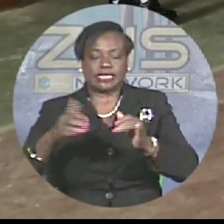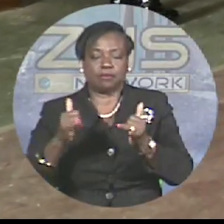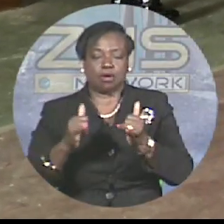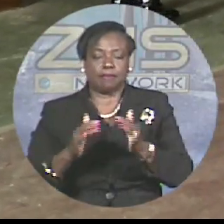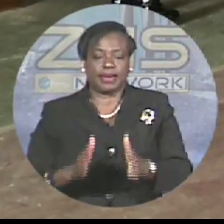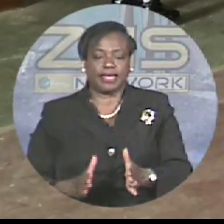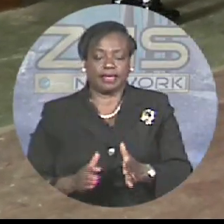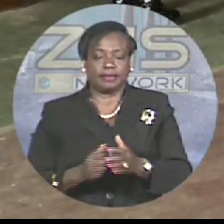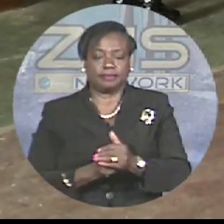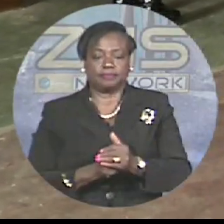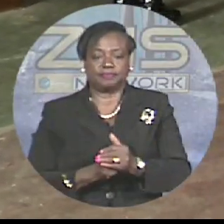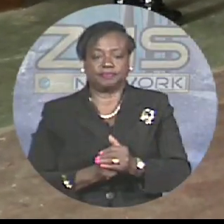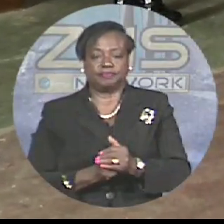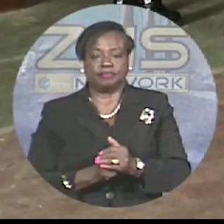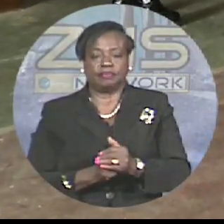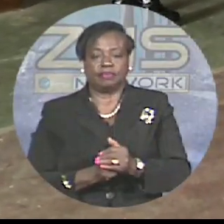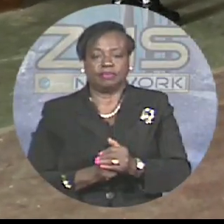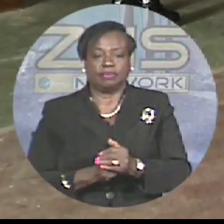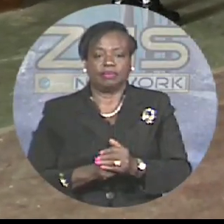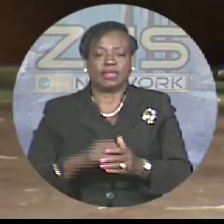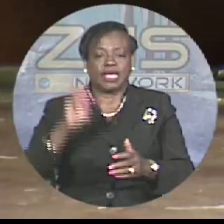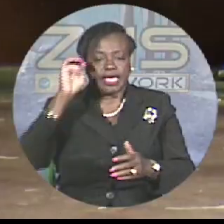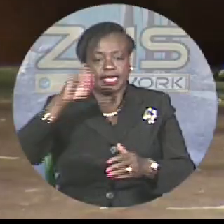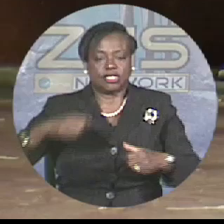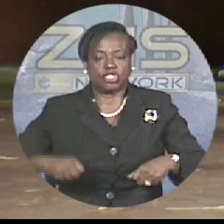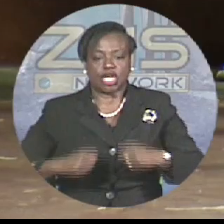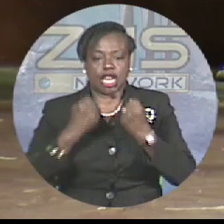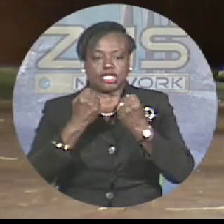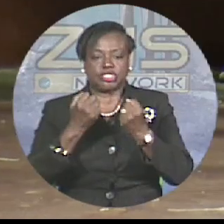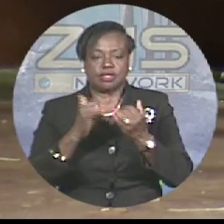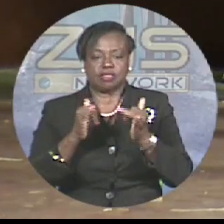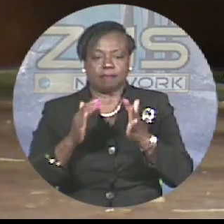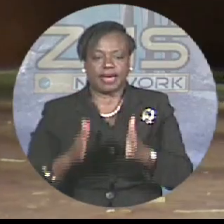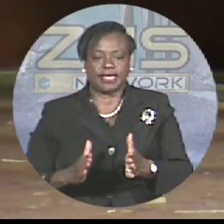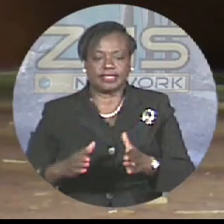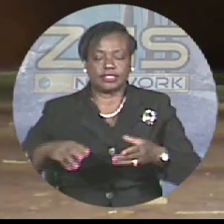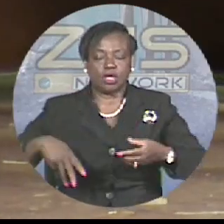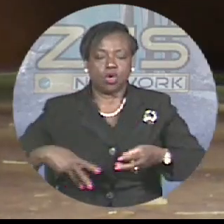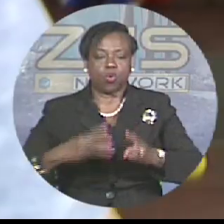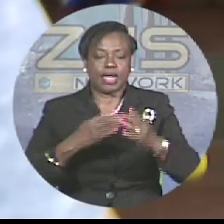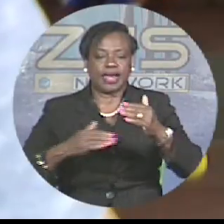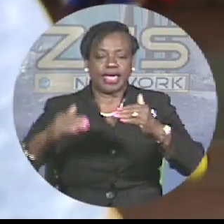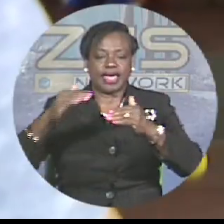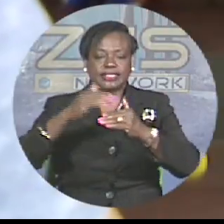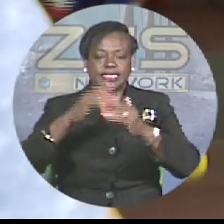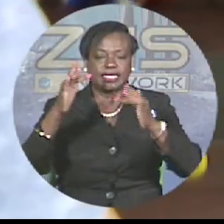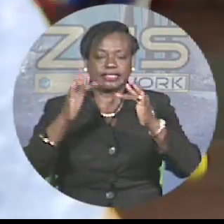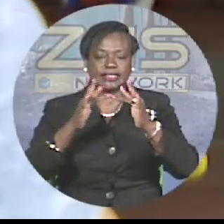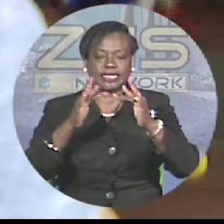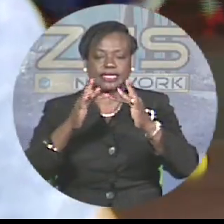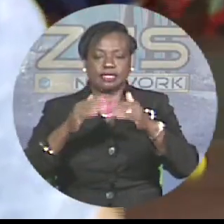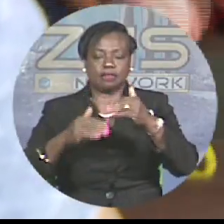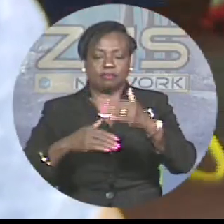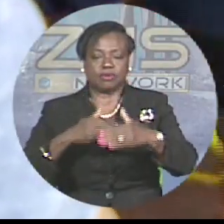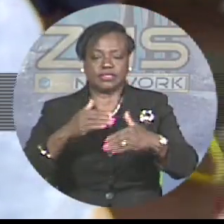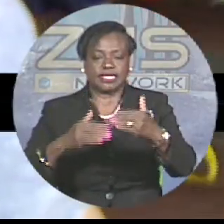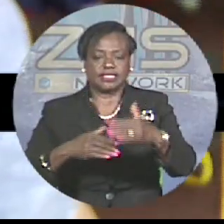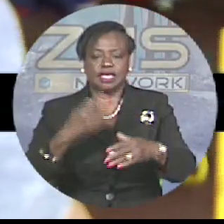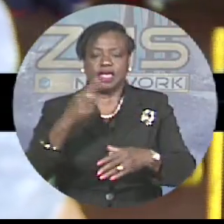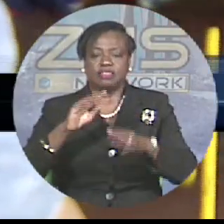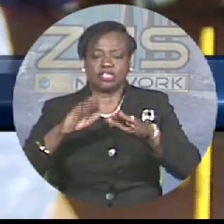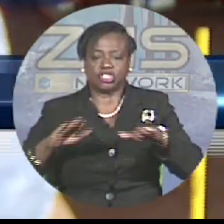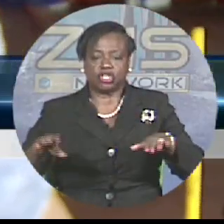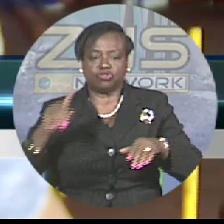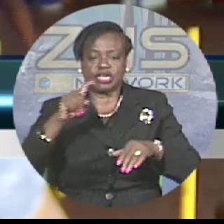every resource at his fingertips to challenge the players while enhancing their technical skill set. The kids need to really be developed